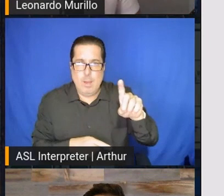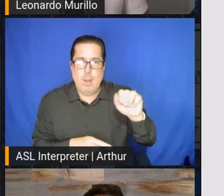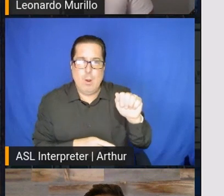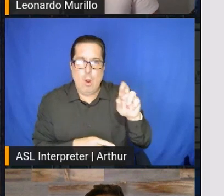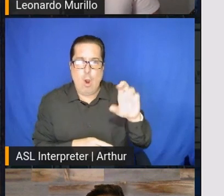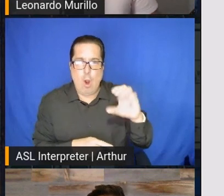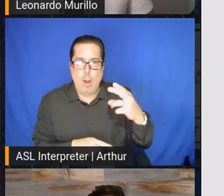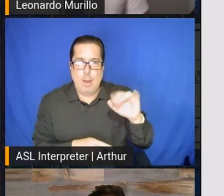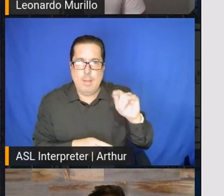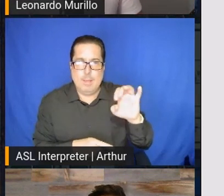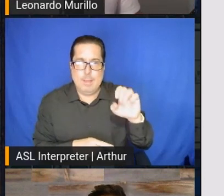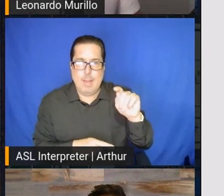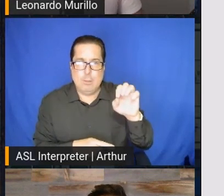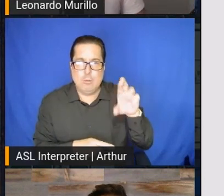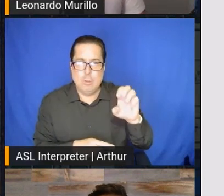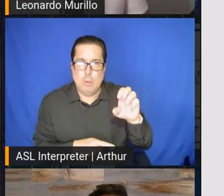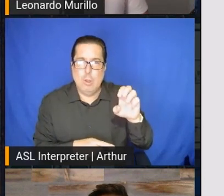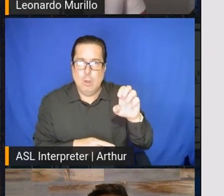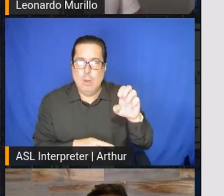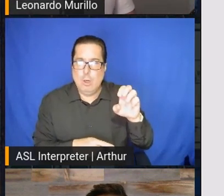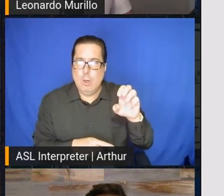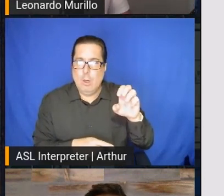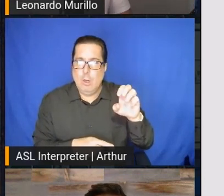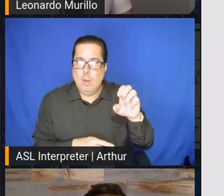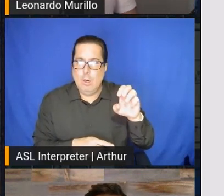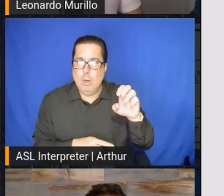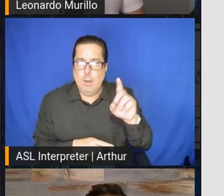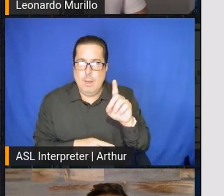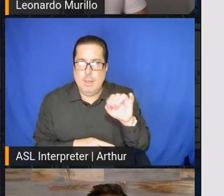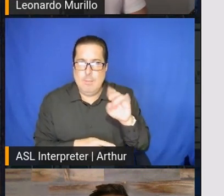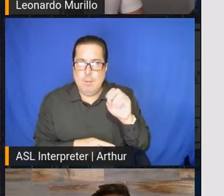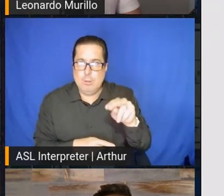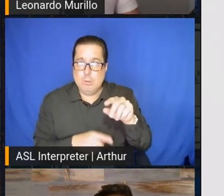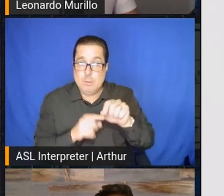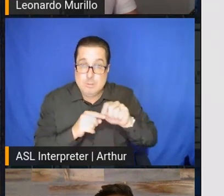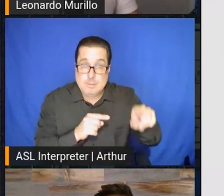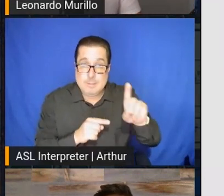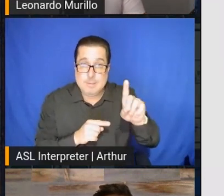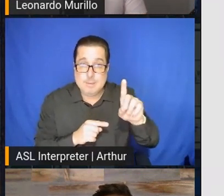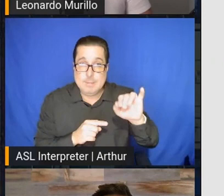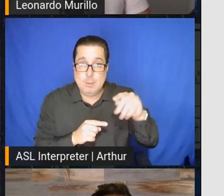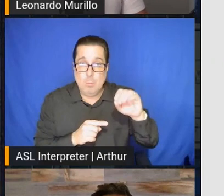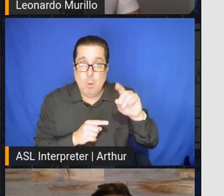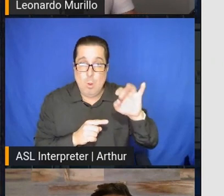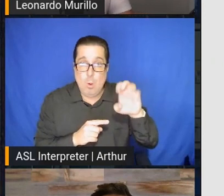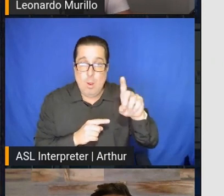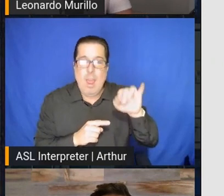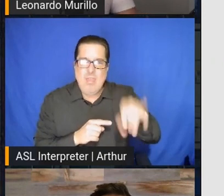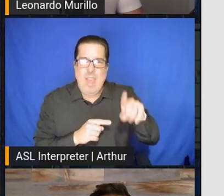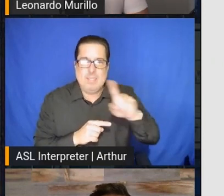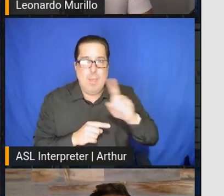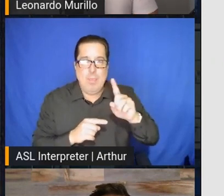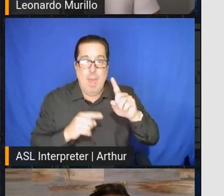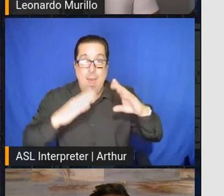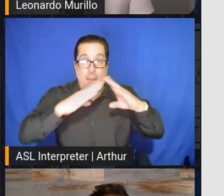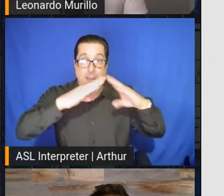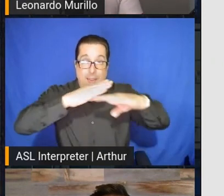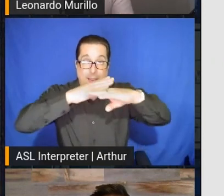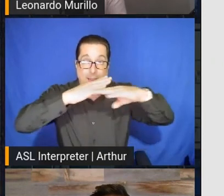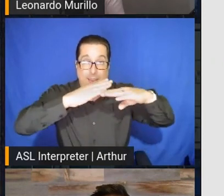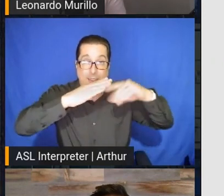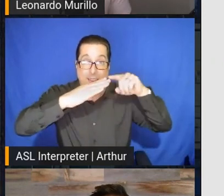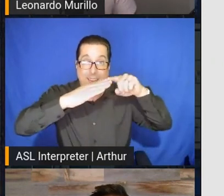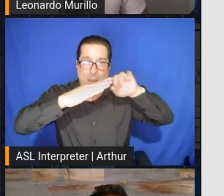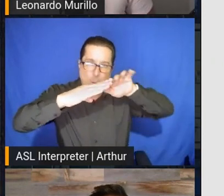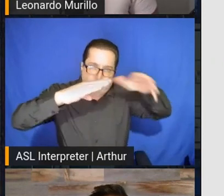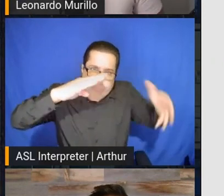deployed, that's just the tip of the iceberg, right? Now you really have to support this and you have to maintain this and you have to observe